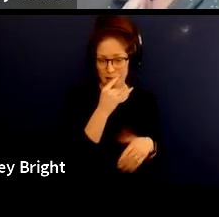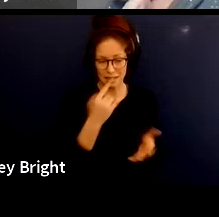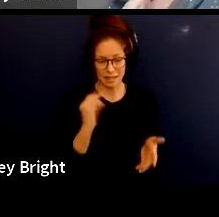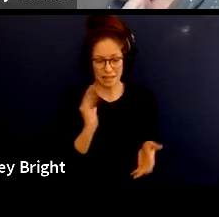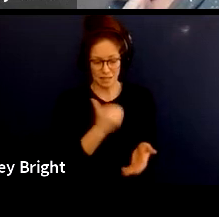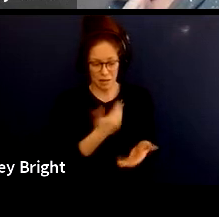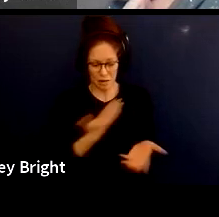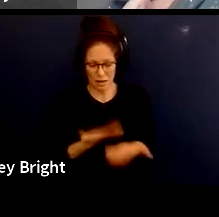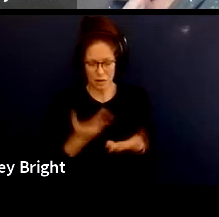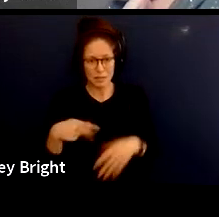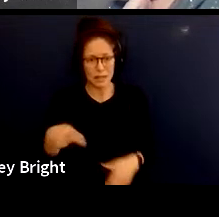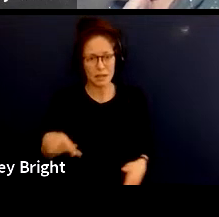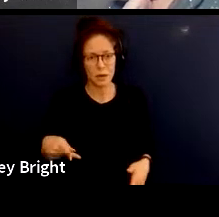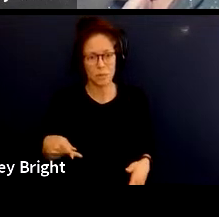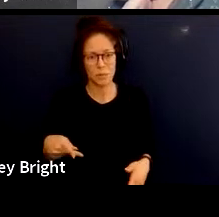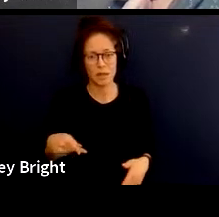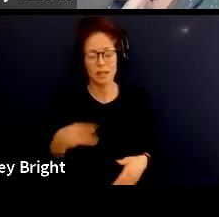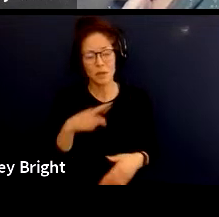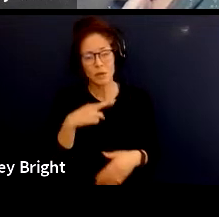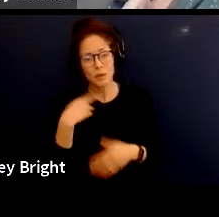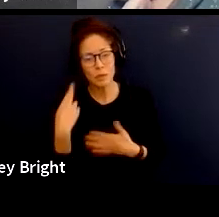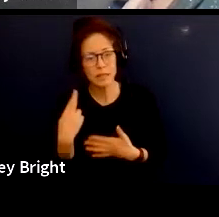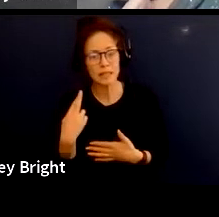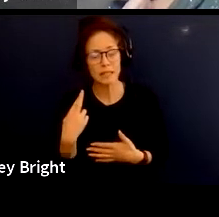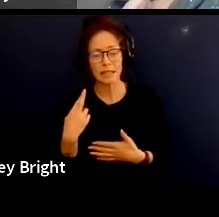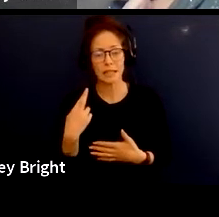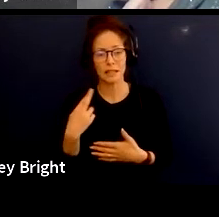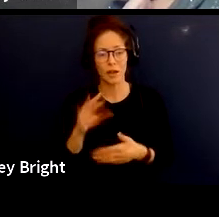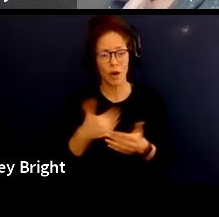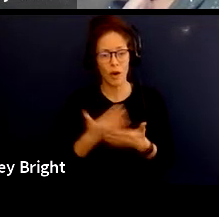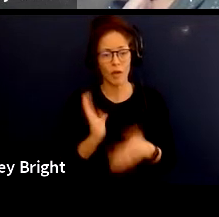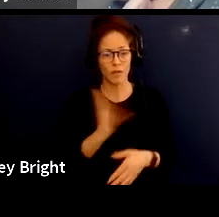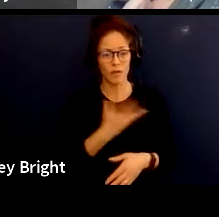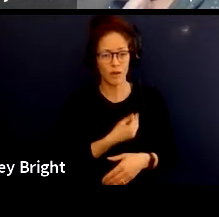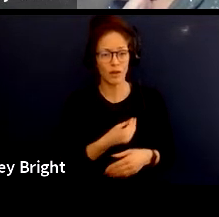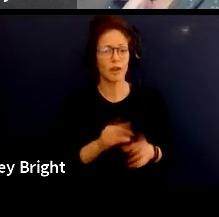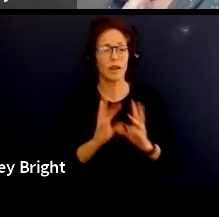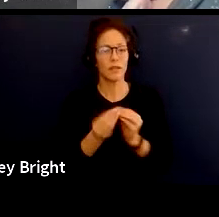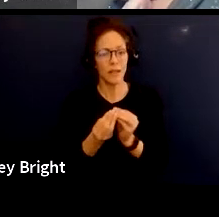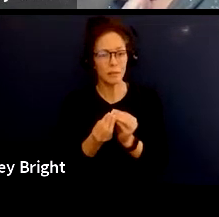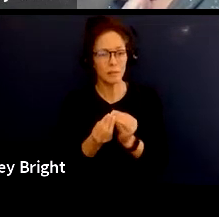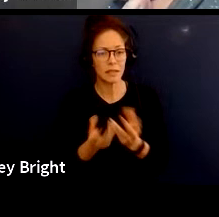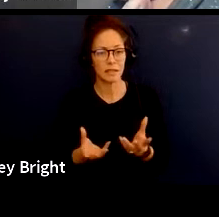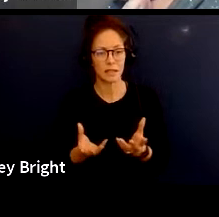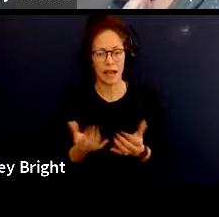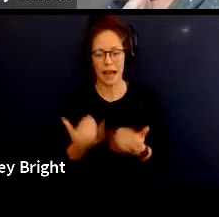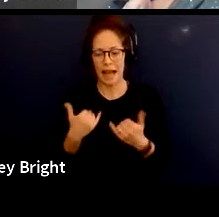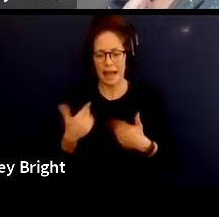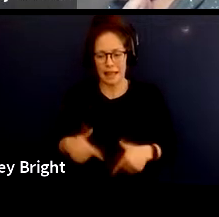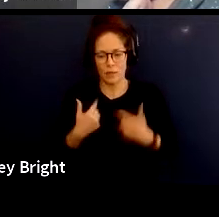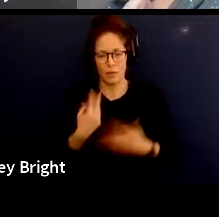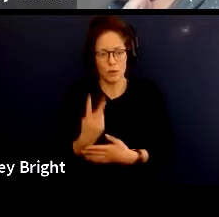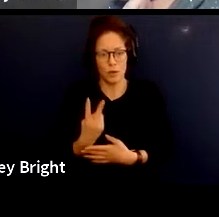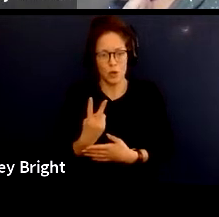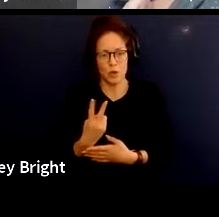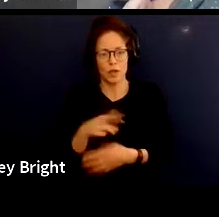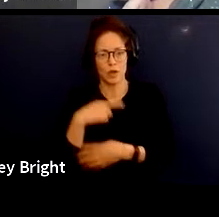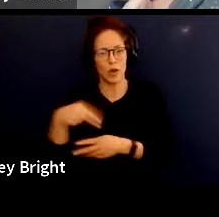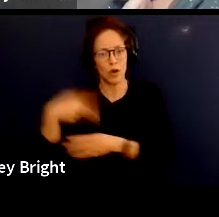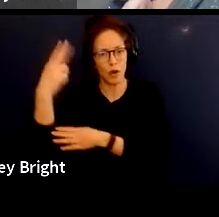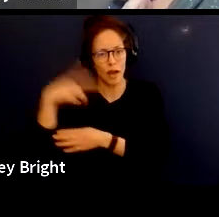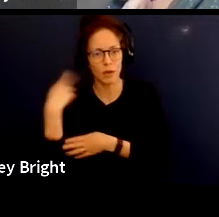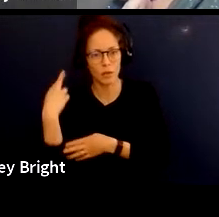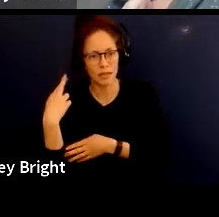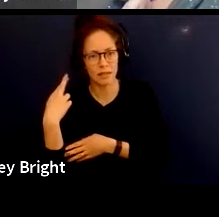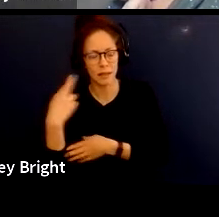put my family at risk. I live in a household with two at risk or at high risk, my husband and my youngest son.